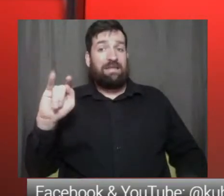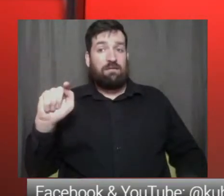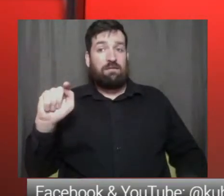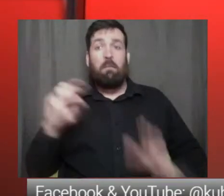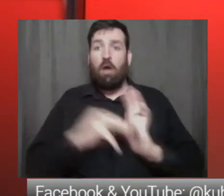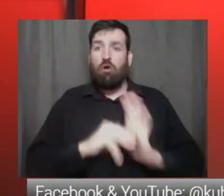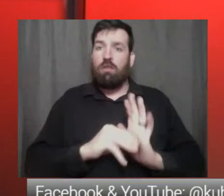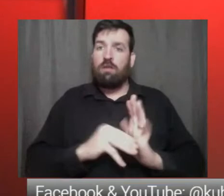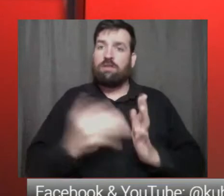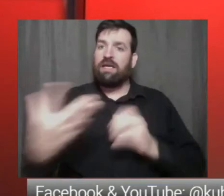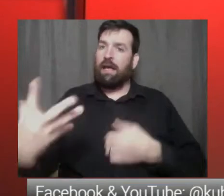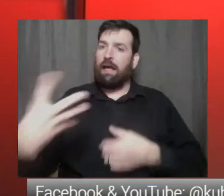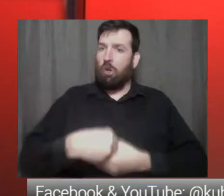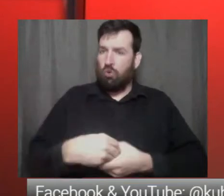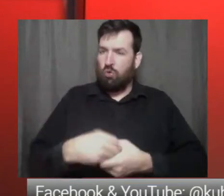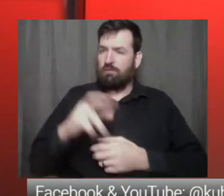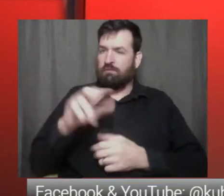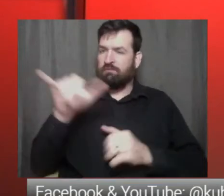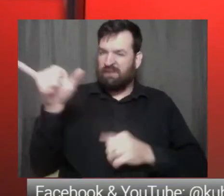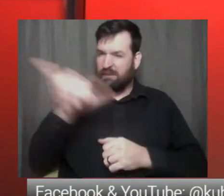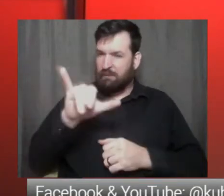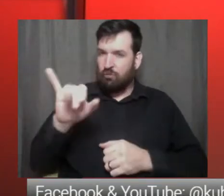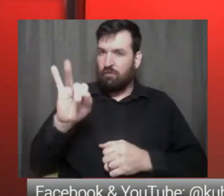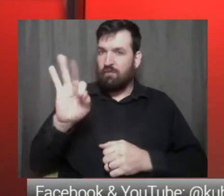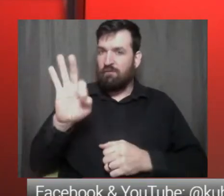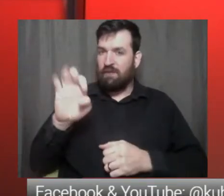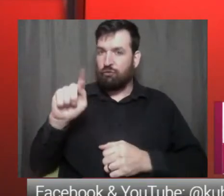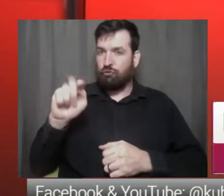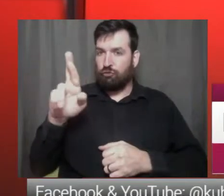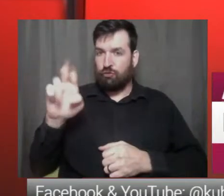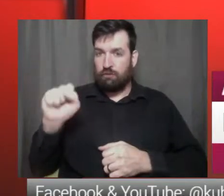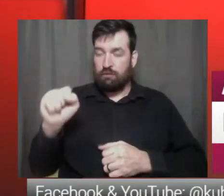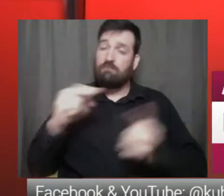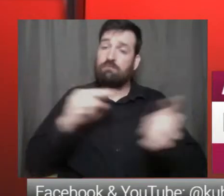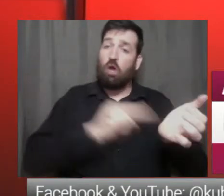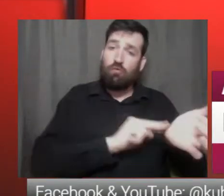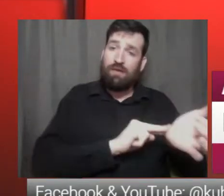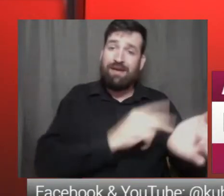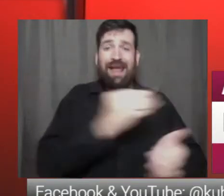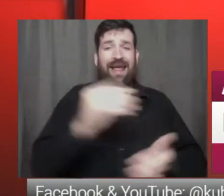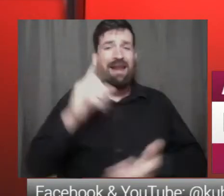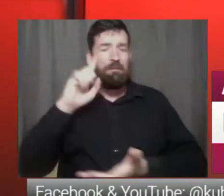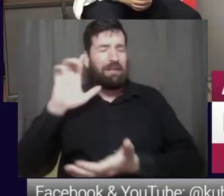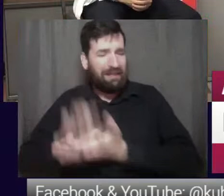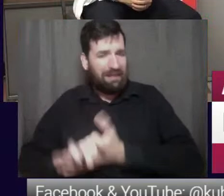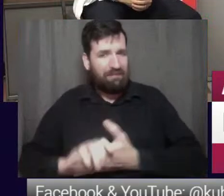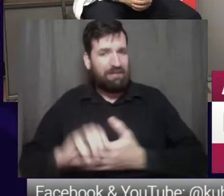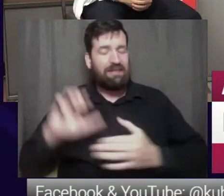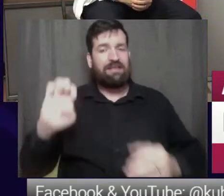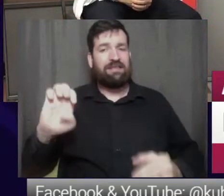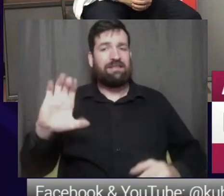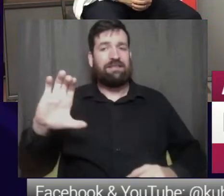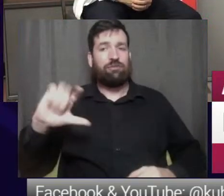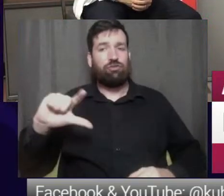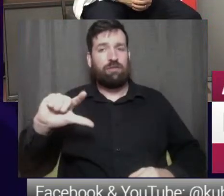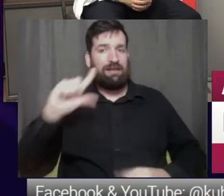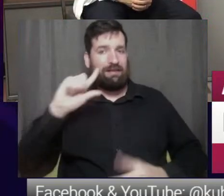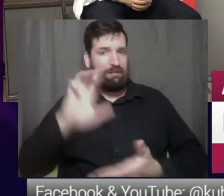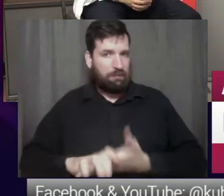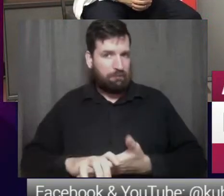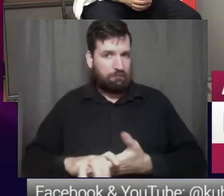smartwatch features, including heart rate monitoring and I believe ECG monitoring as well. Okay. Yeah. Question for